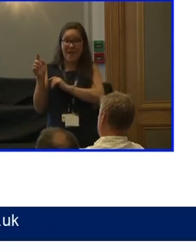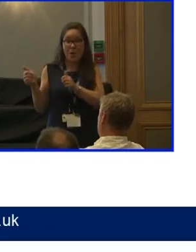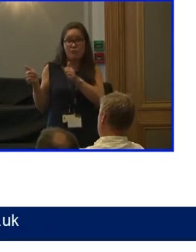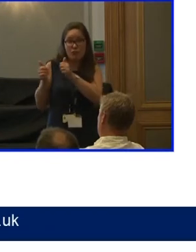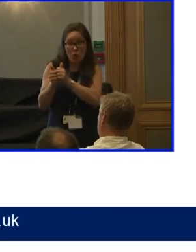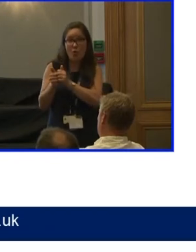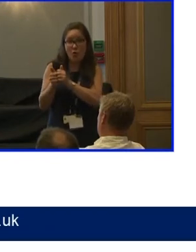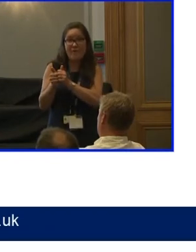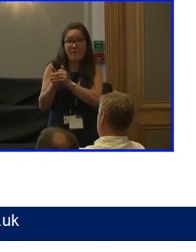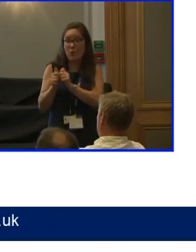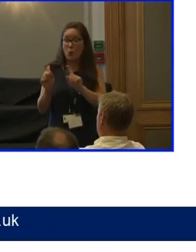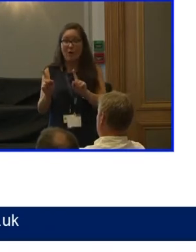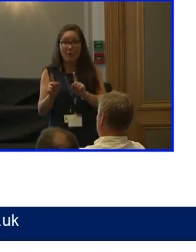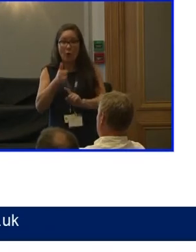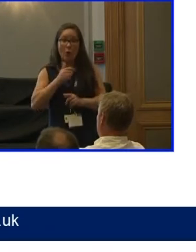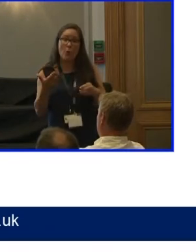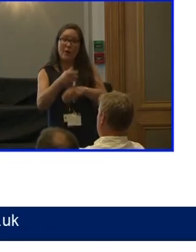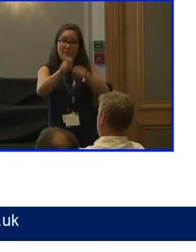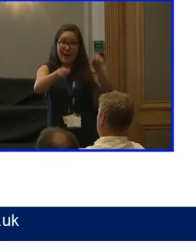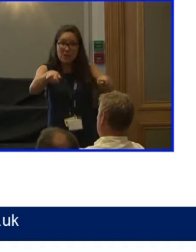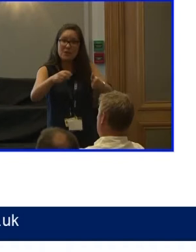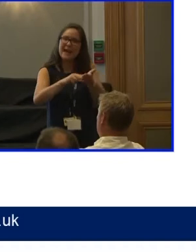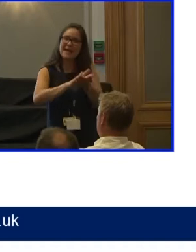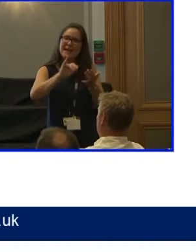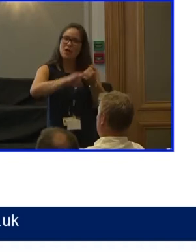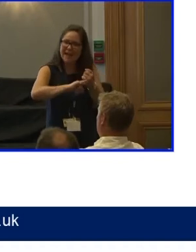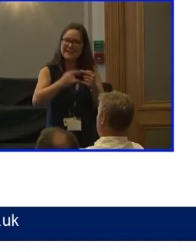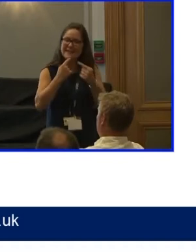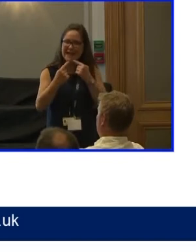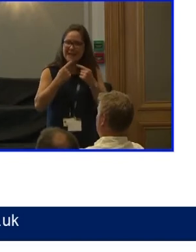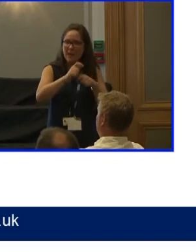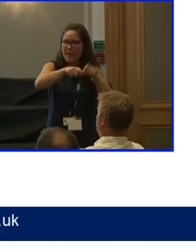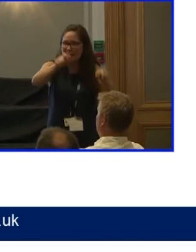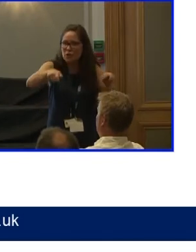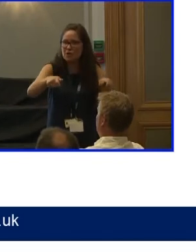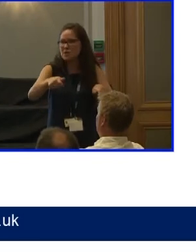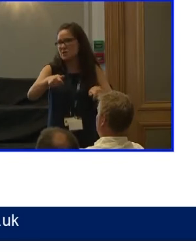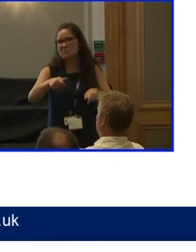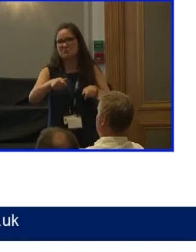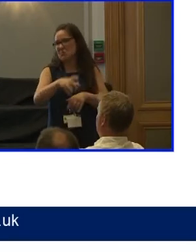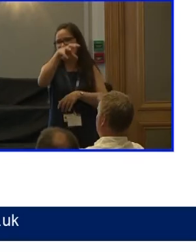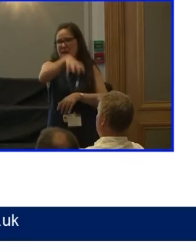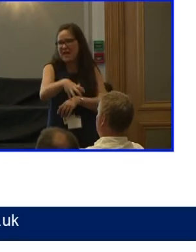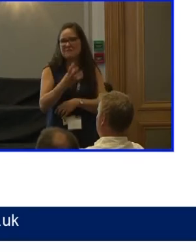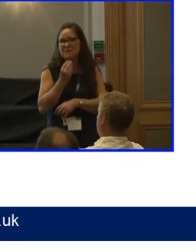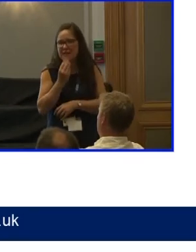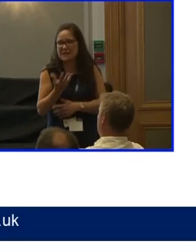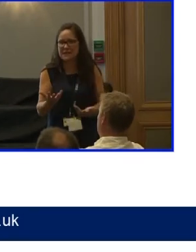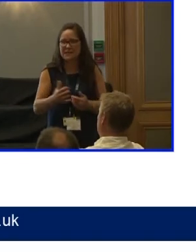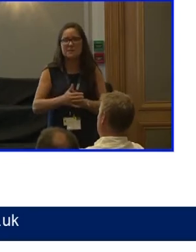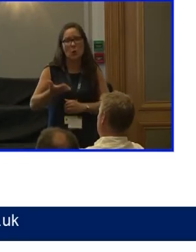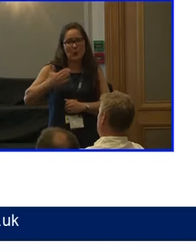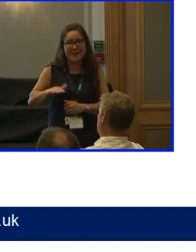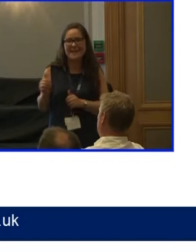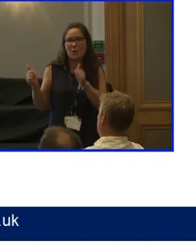with NHS patients, NHS data, and staff and facilities. And finally, you need NHS Research Ethics Committee approval.